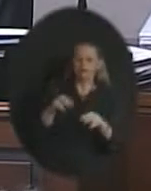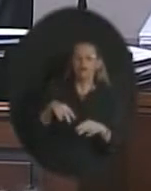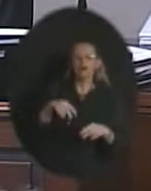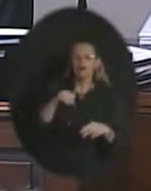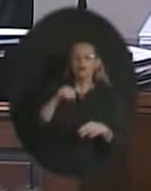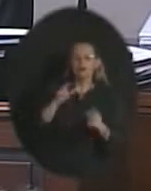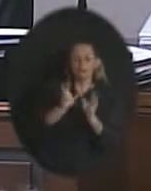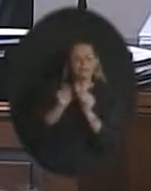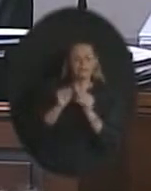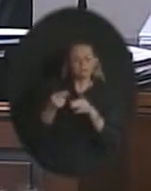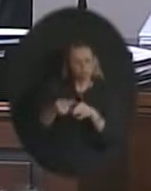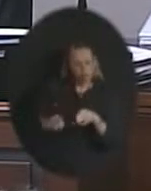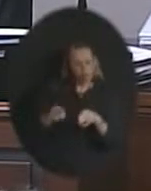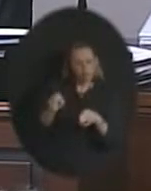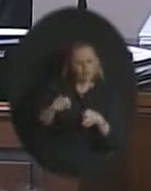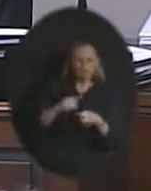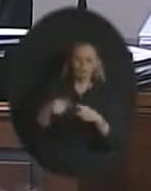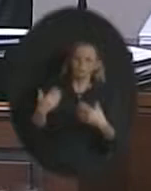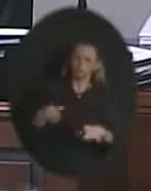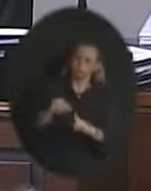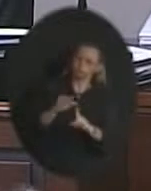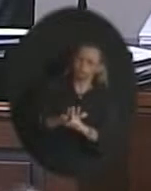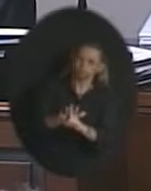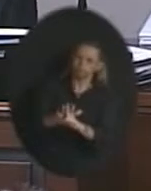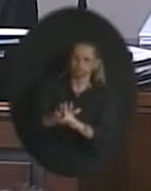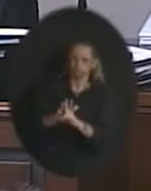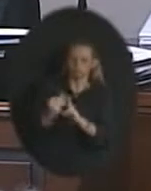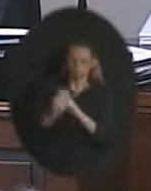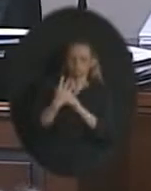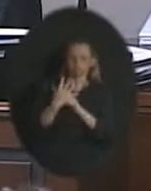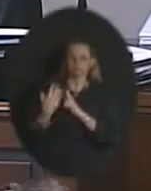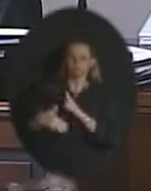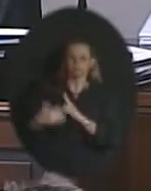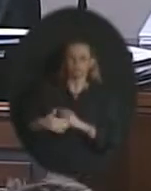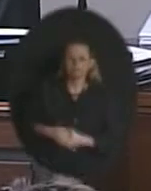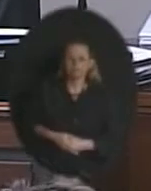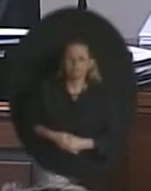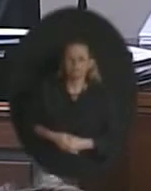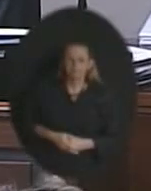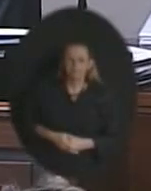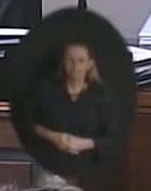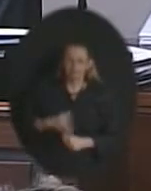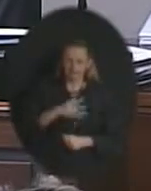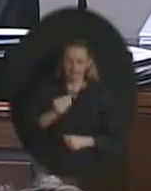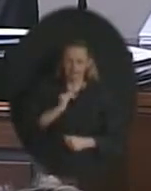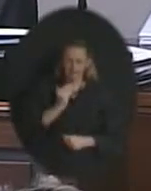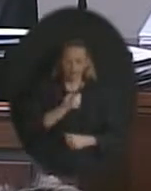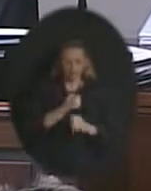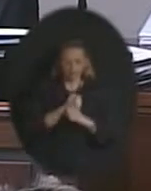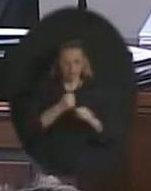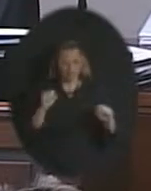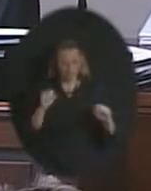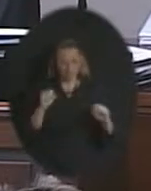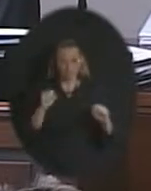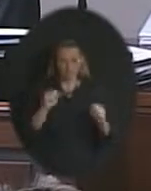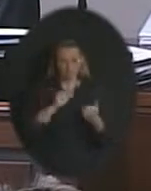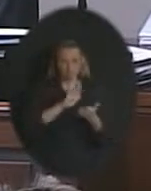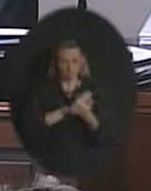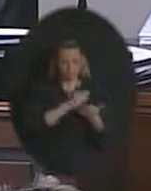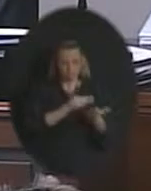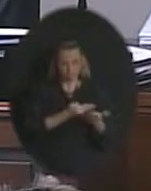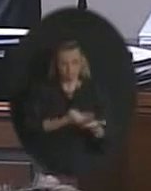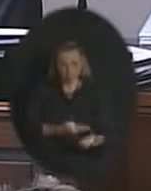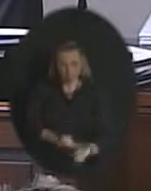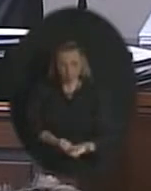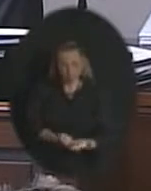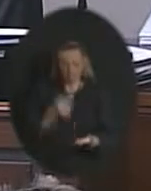but they're very impactful. And again, to speak to that, our safety record, if you look at our rate per 1,000